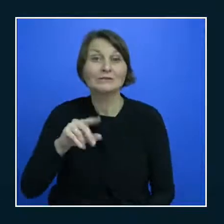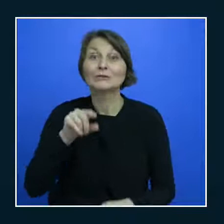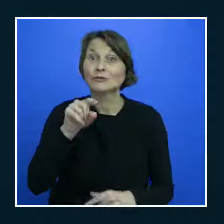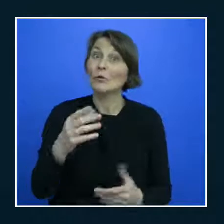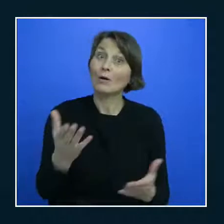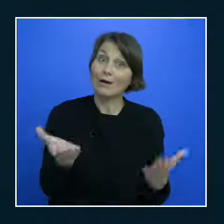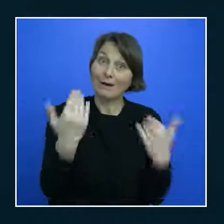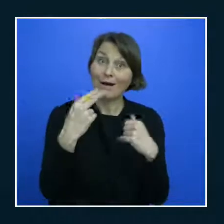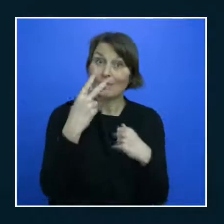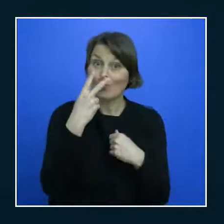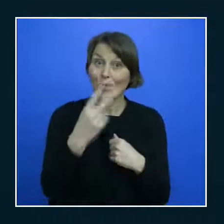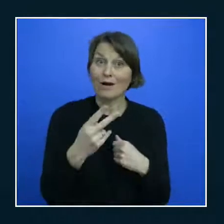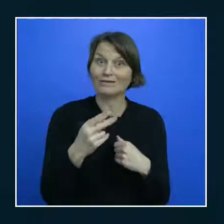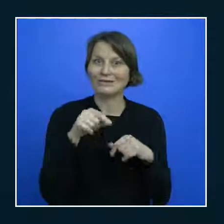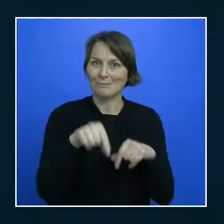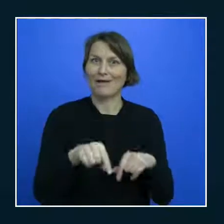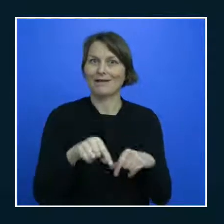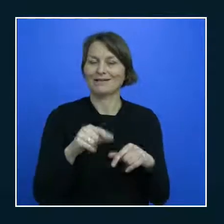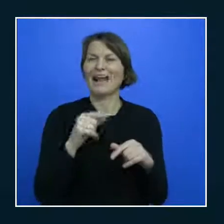ftwconf.com.